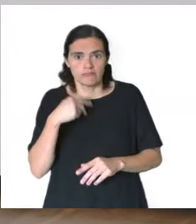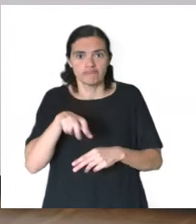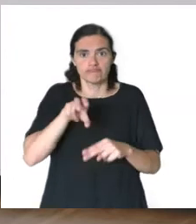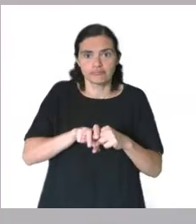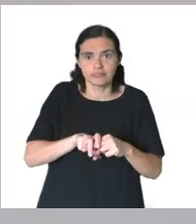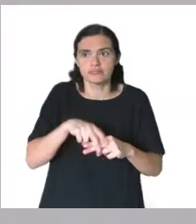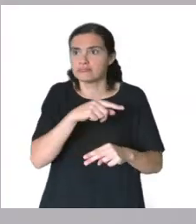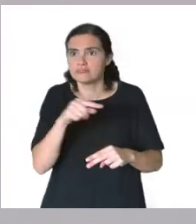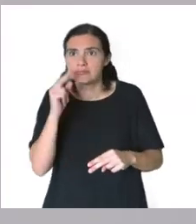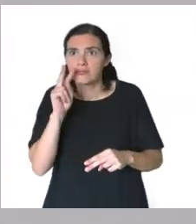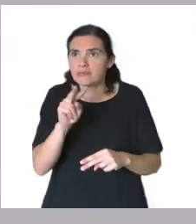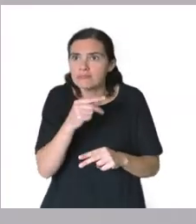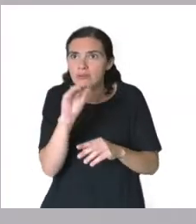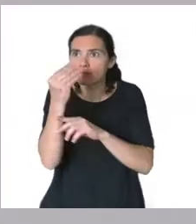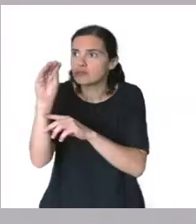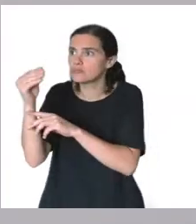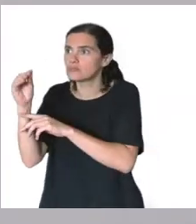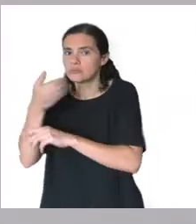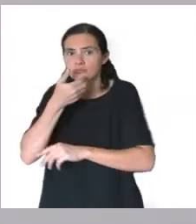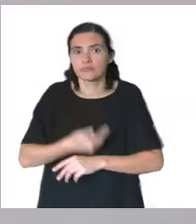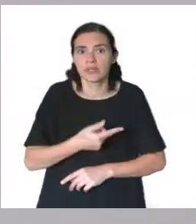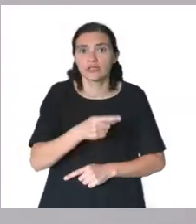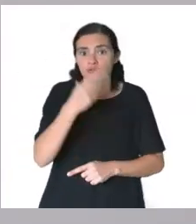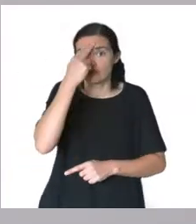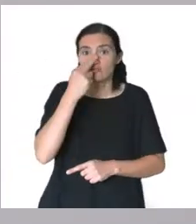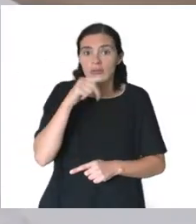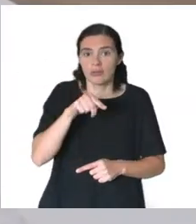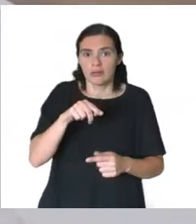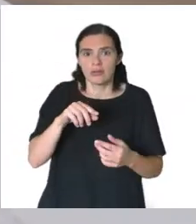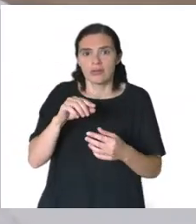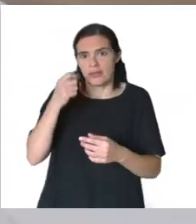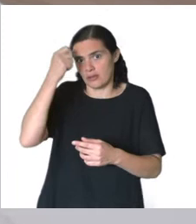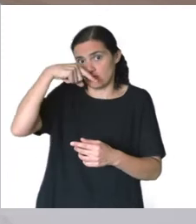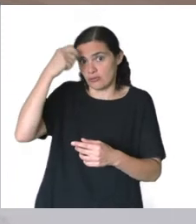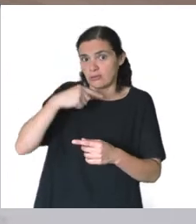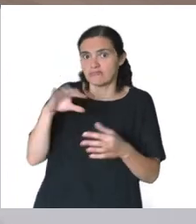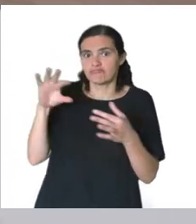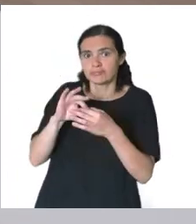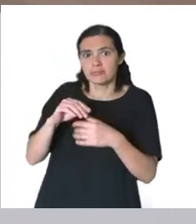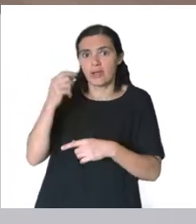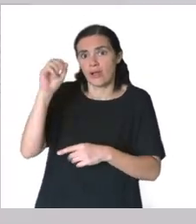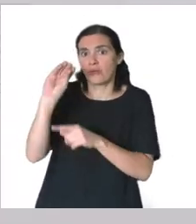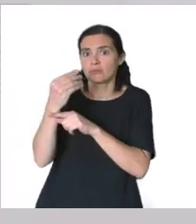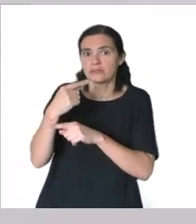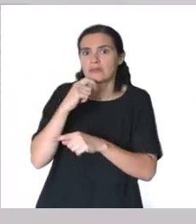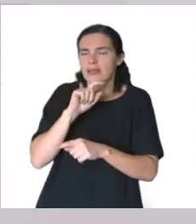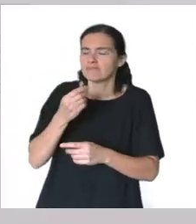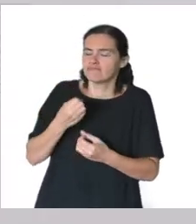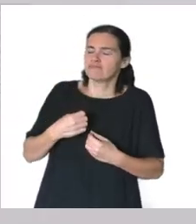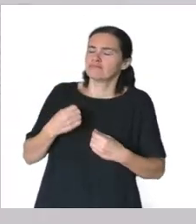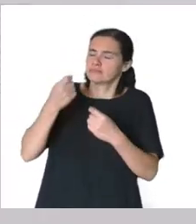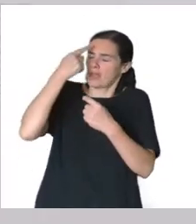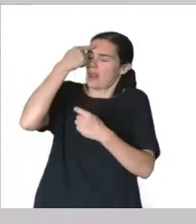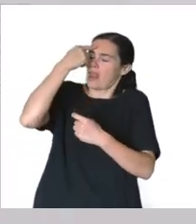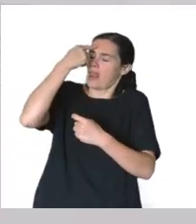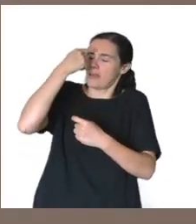the minute you see it, all the object, the experience of the object, the history or the stories associated with this object are